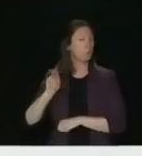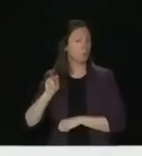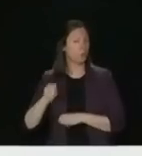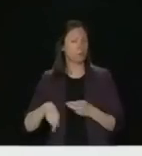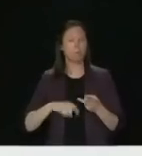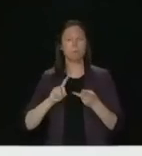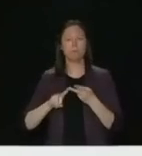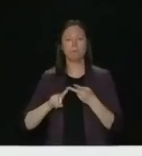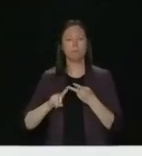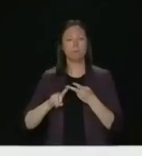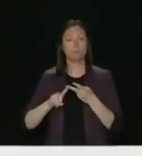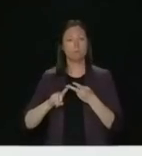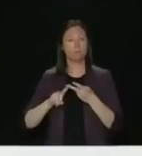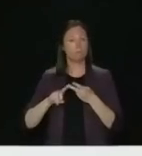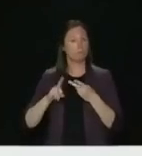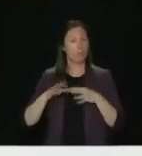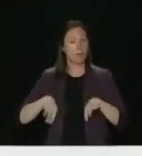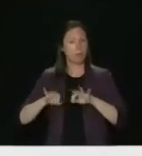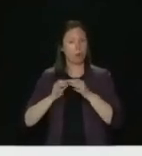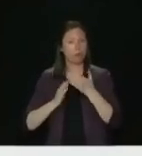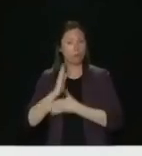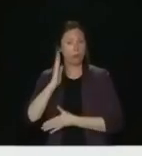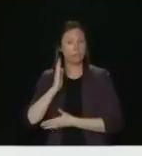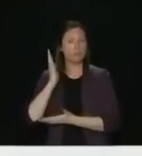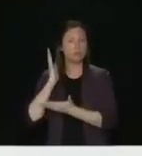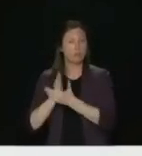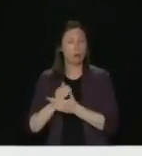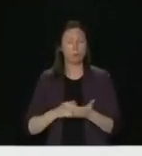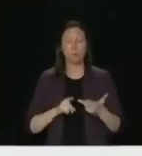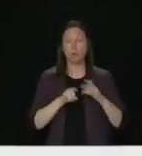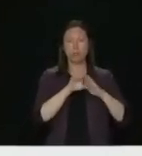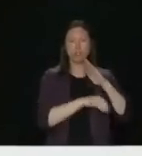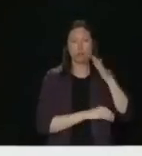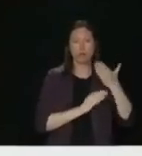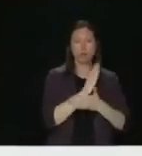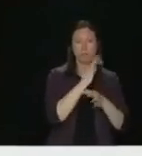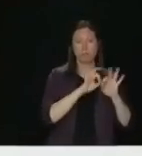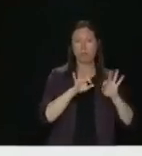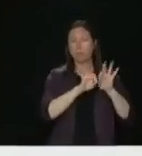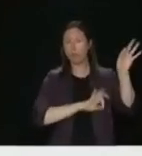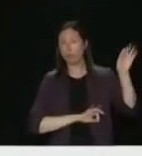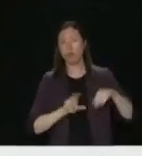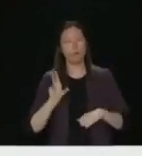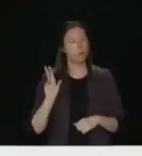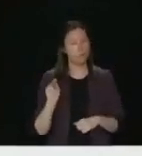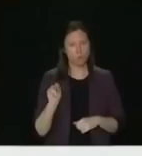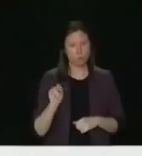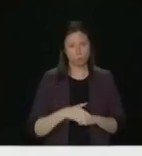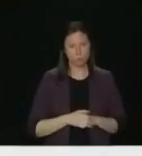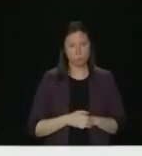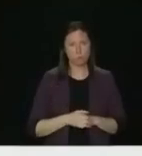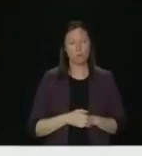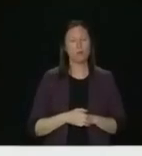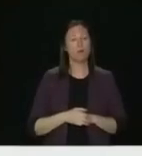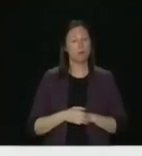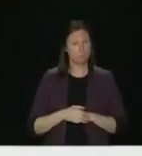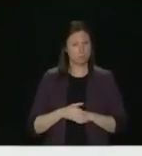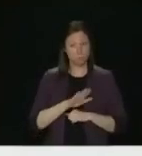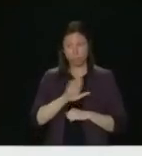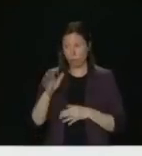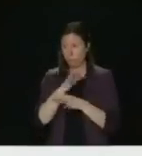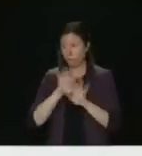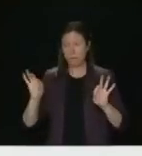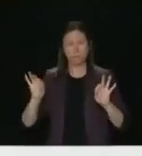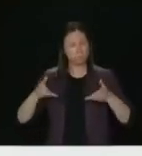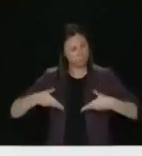suspending fundamental rights or overriding the Charter of Rights and Freedoms. We are not limiting people's freedom